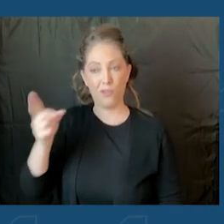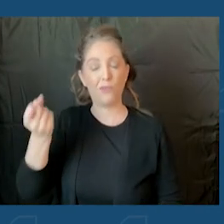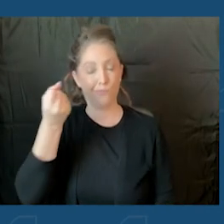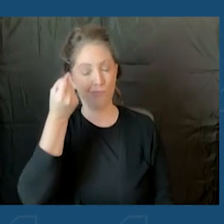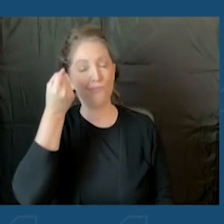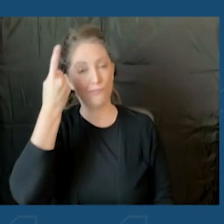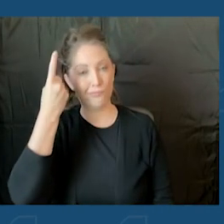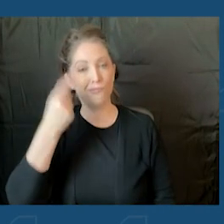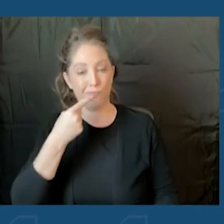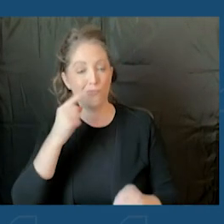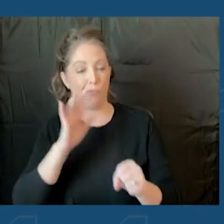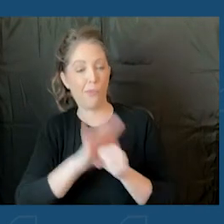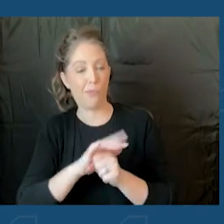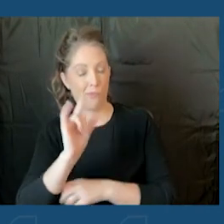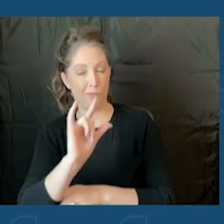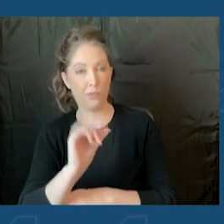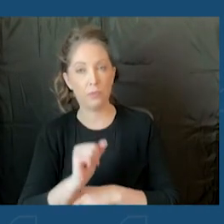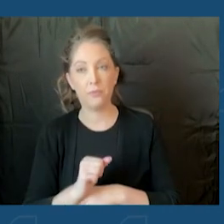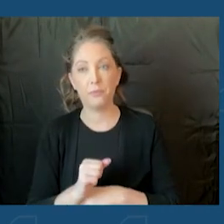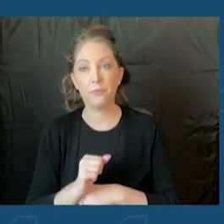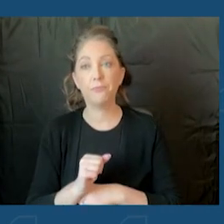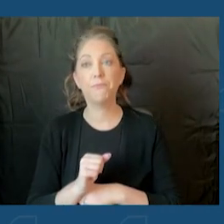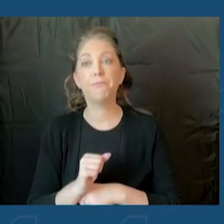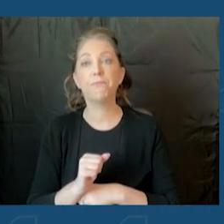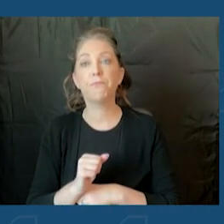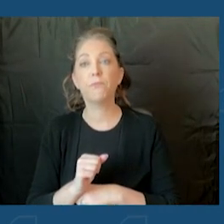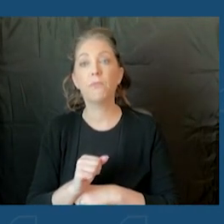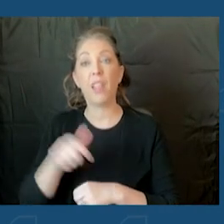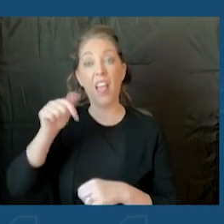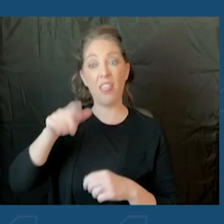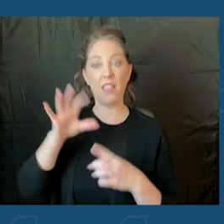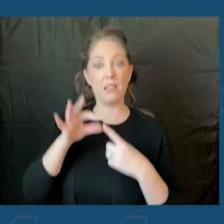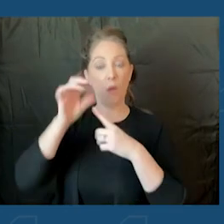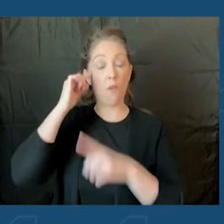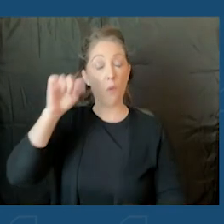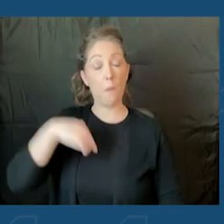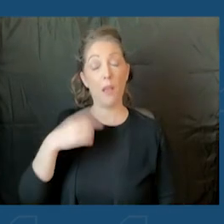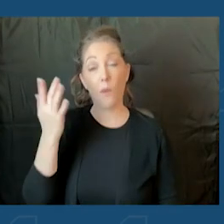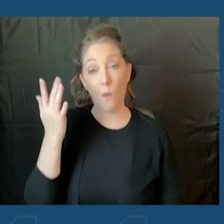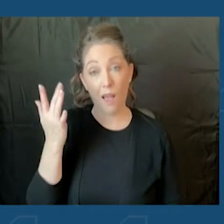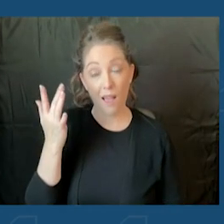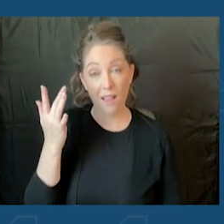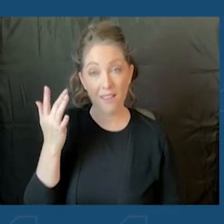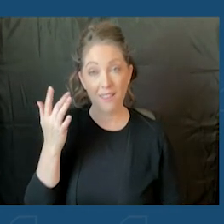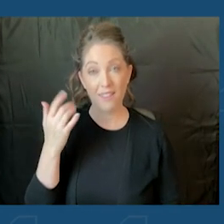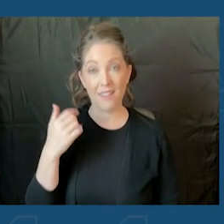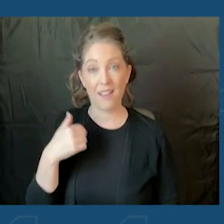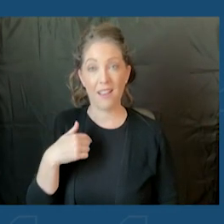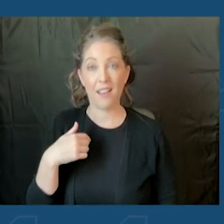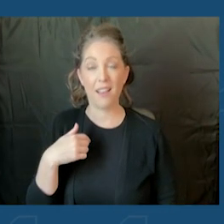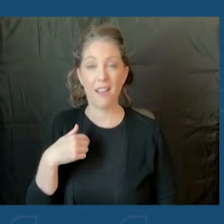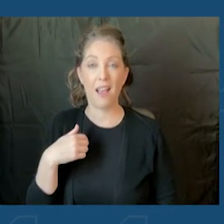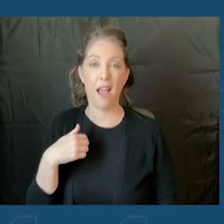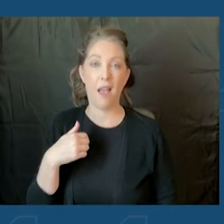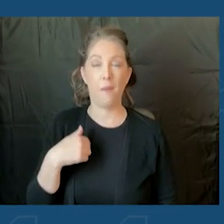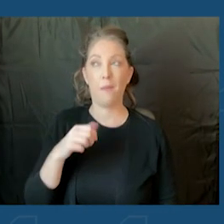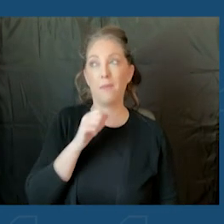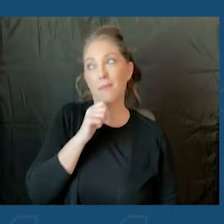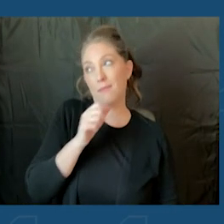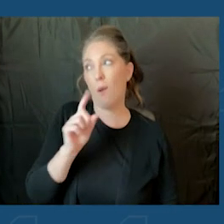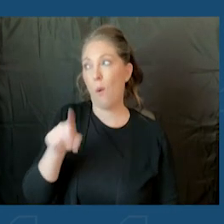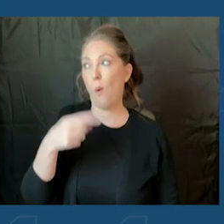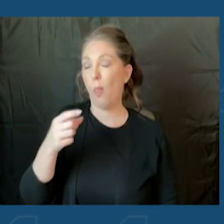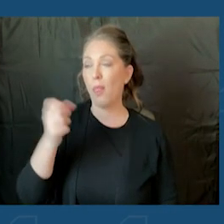Island. But this is particularly special for me because I'm not just welcoming her back to Long Island or